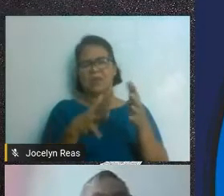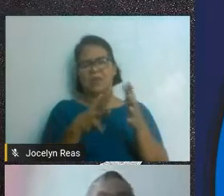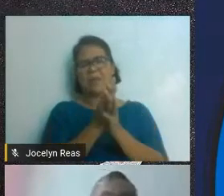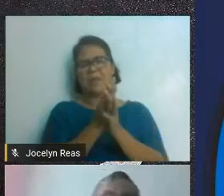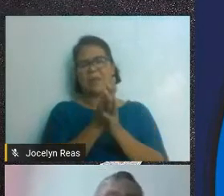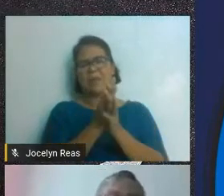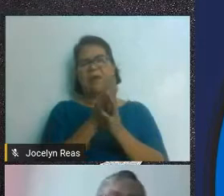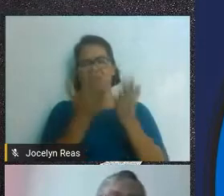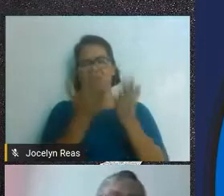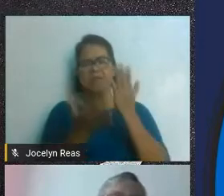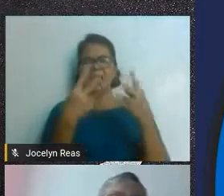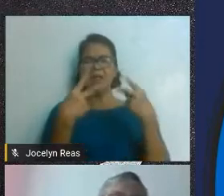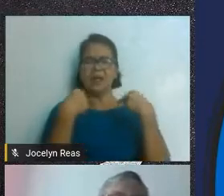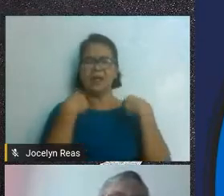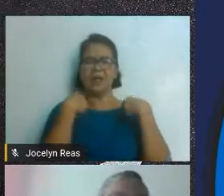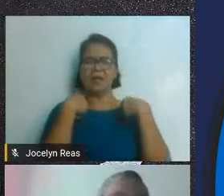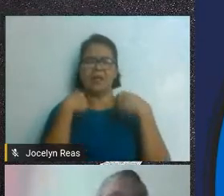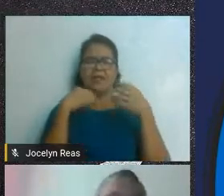struggling readers,